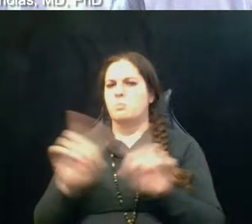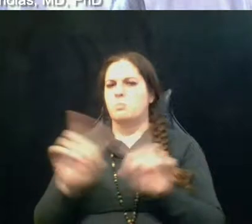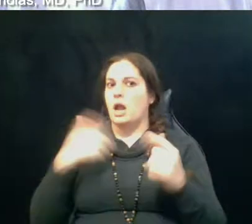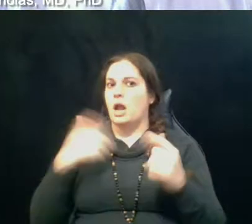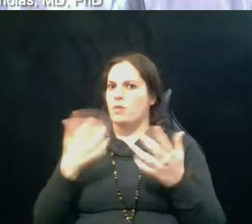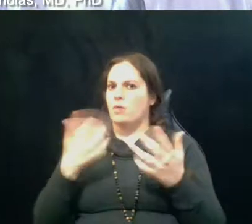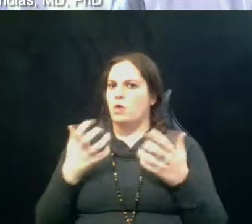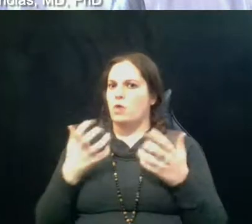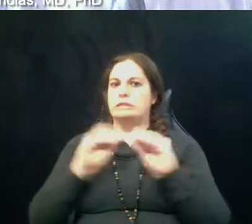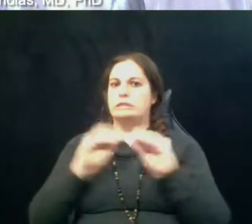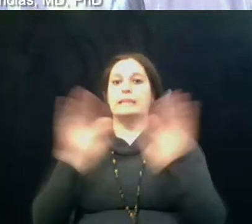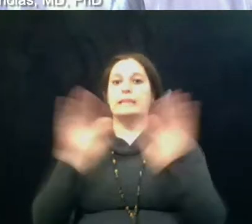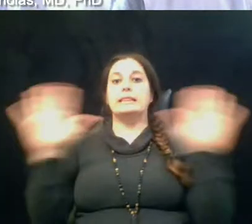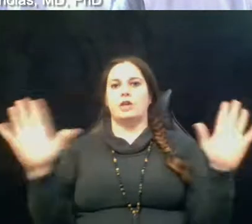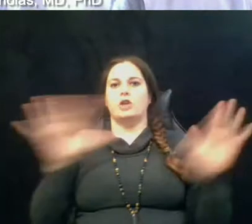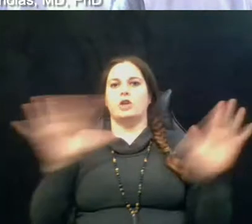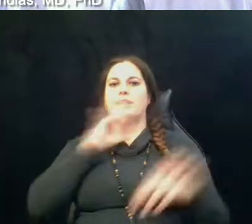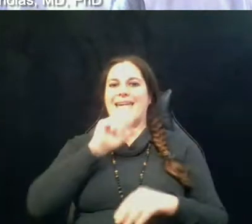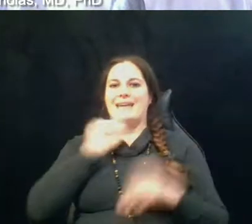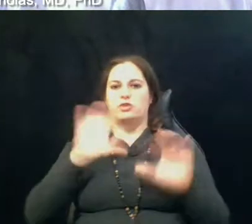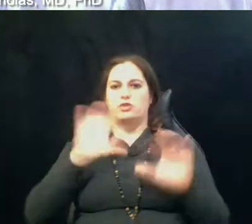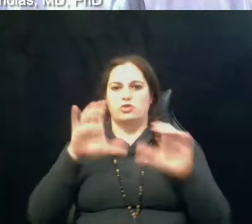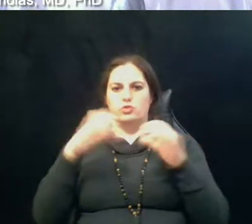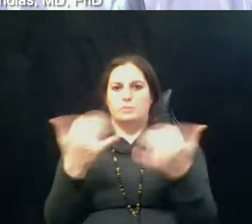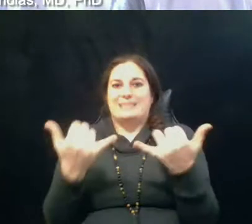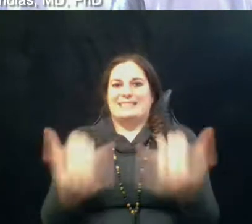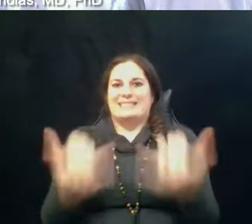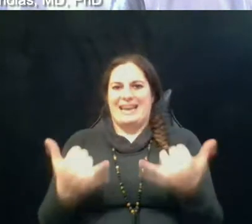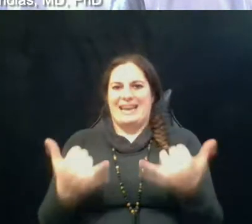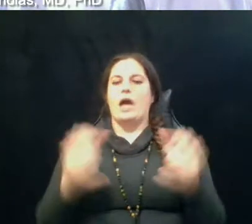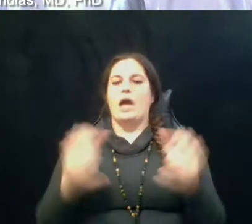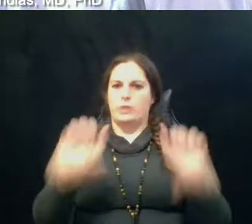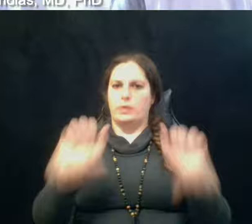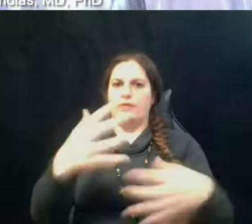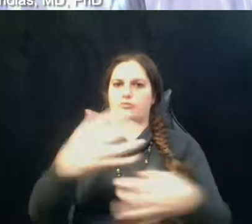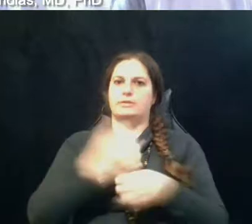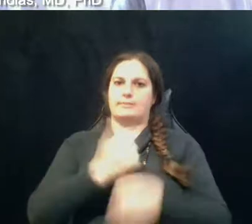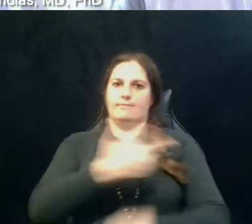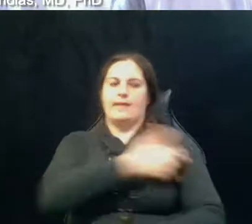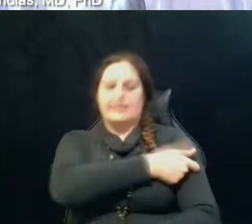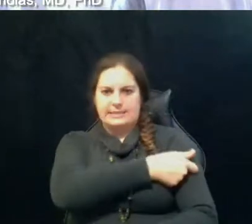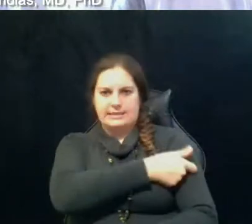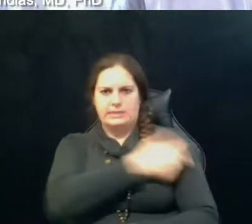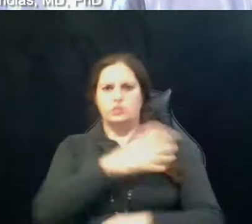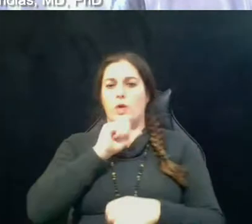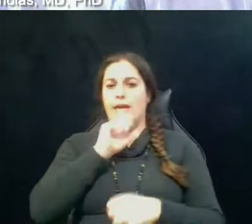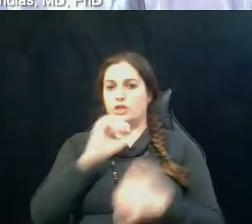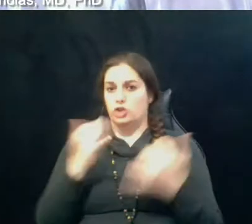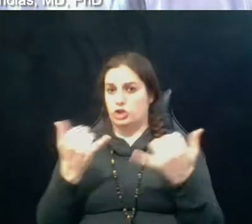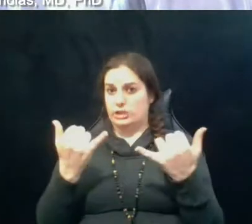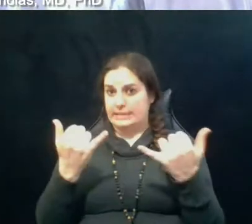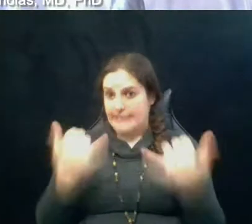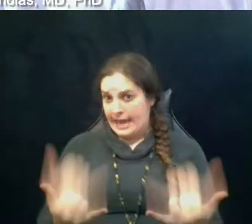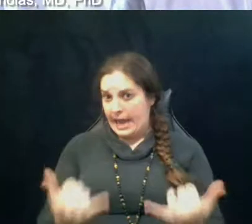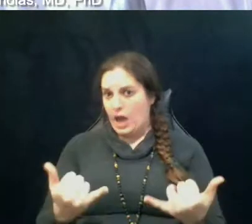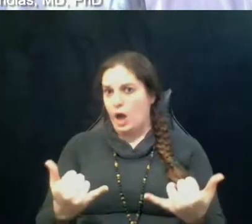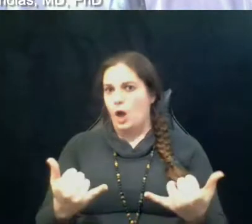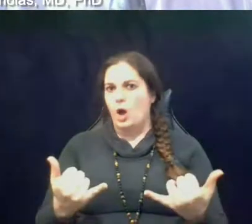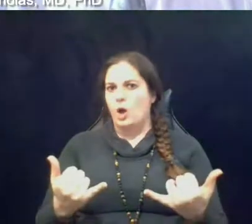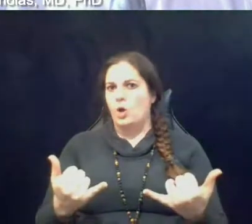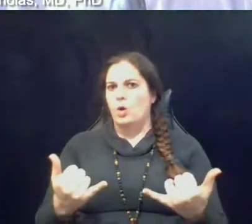groups that currently we can give the vaccines to. So what ages are we able to give vaccines to